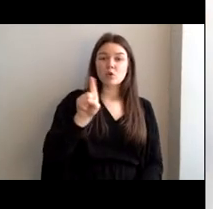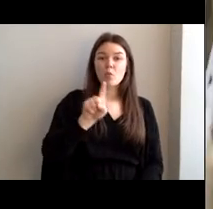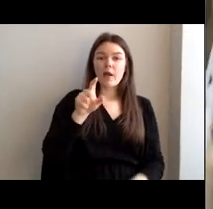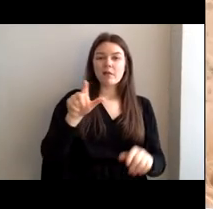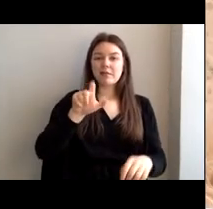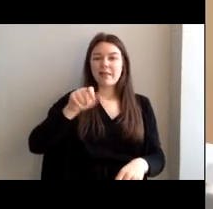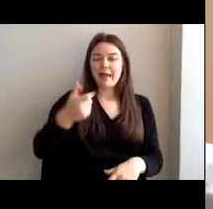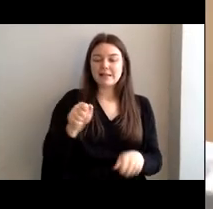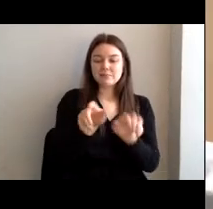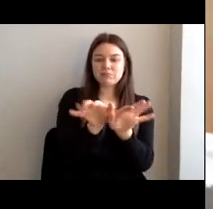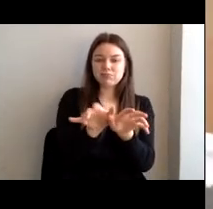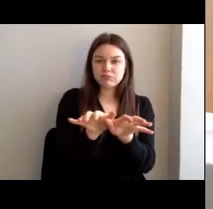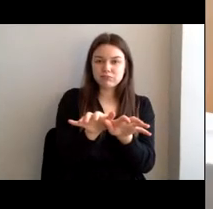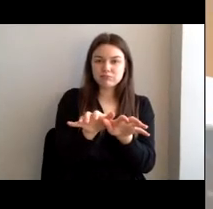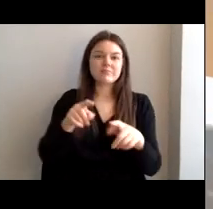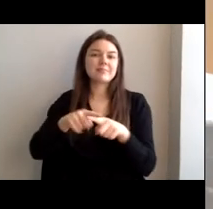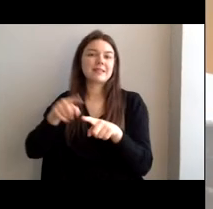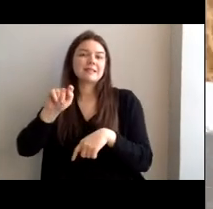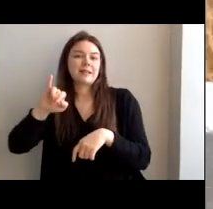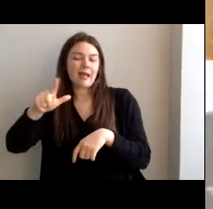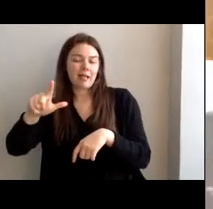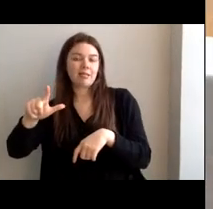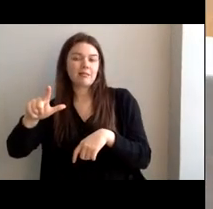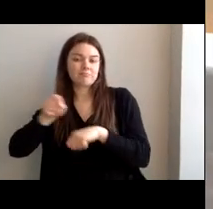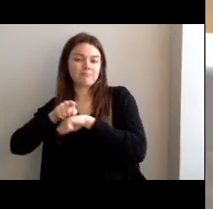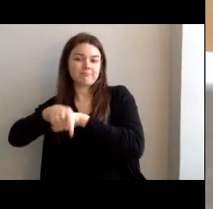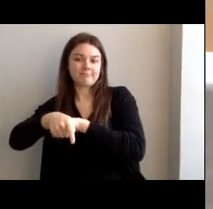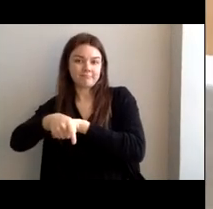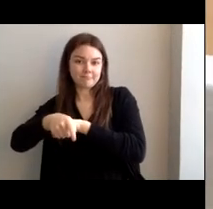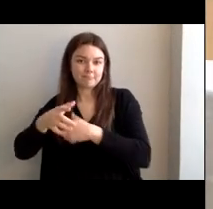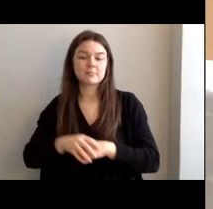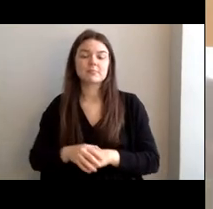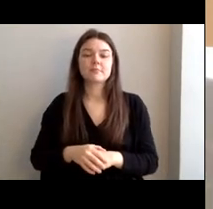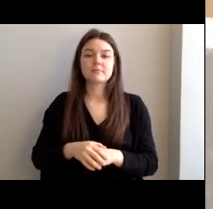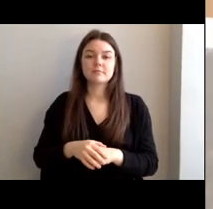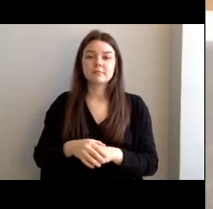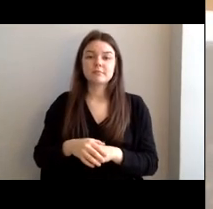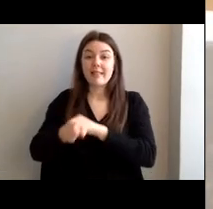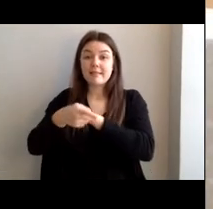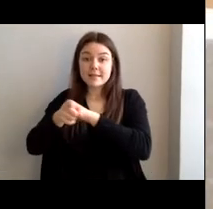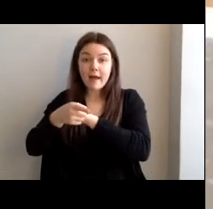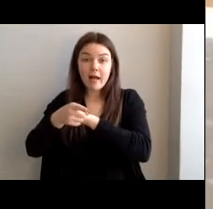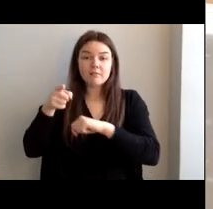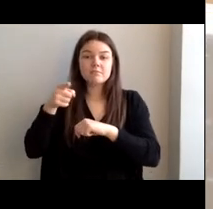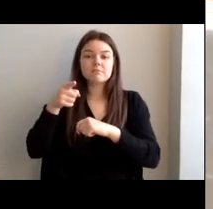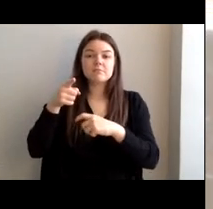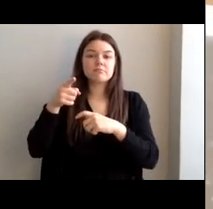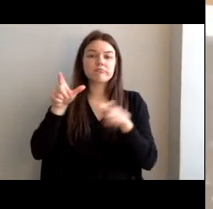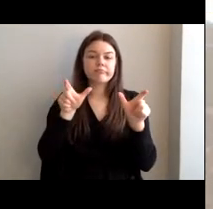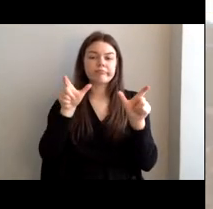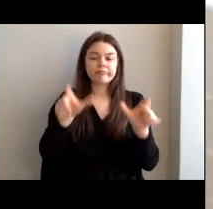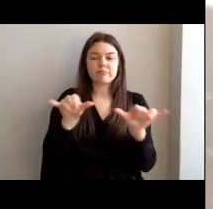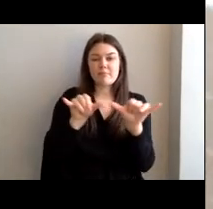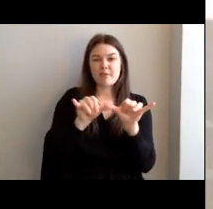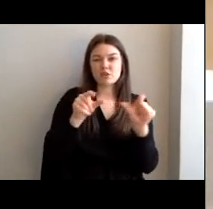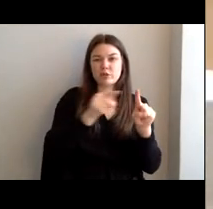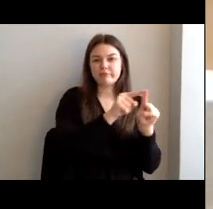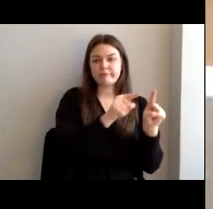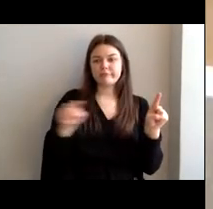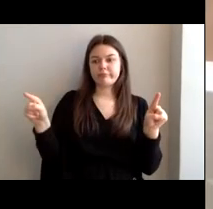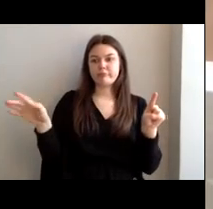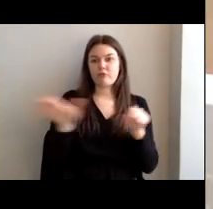then the tail. But due to the flexibility of that tail, the length of the carapace is what's measured to see the size of these lobsters.